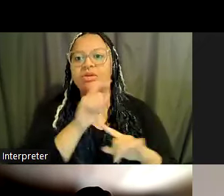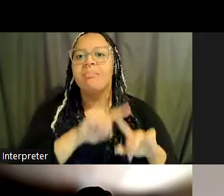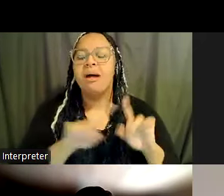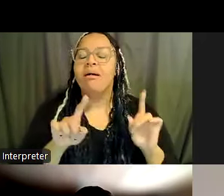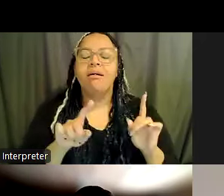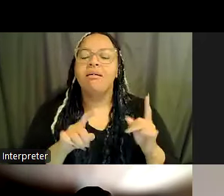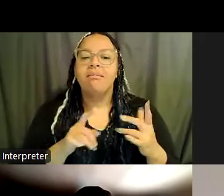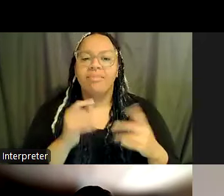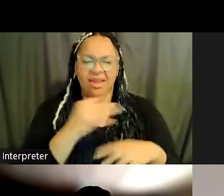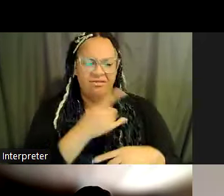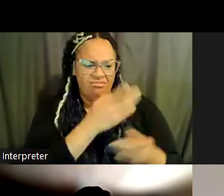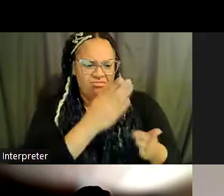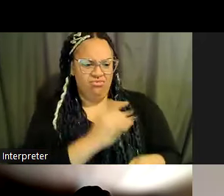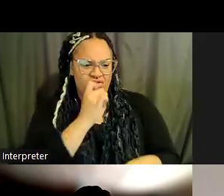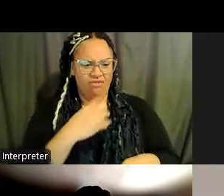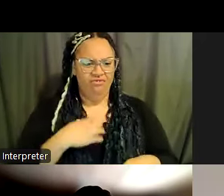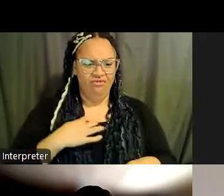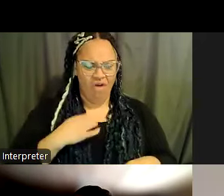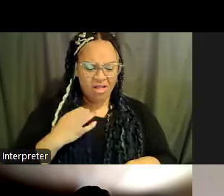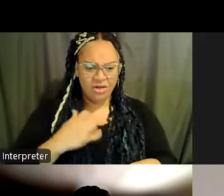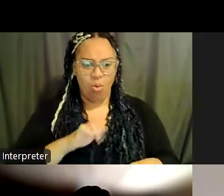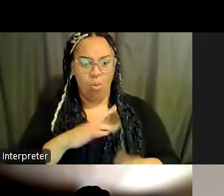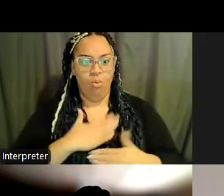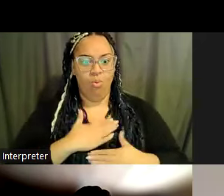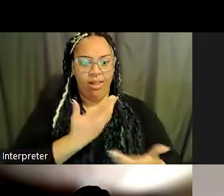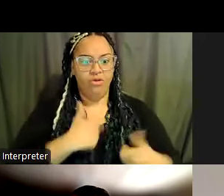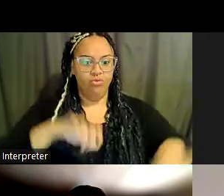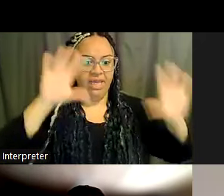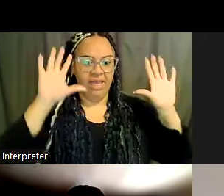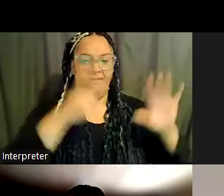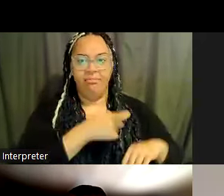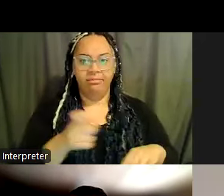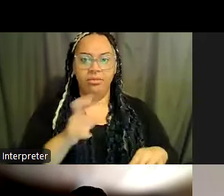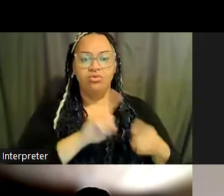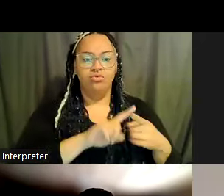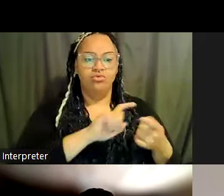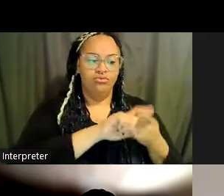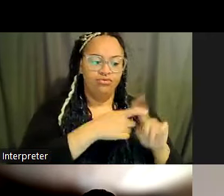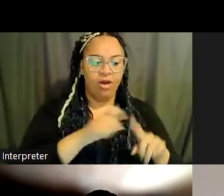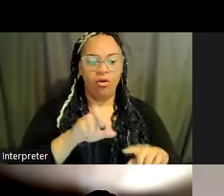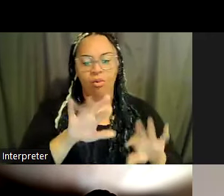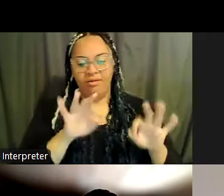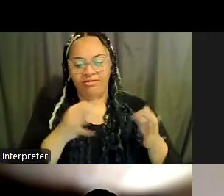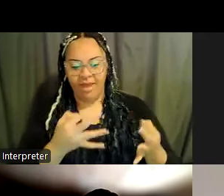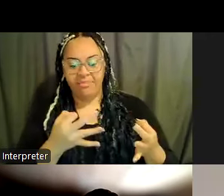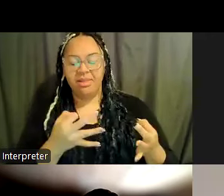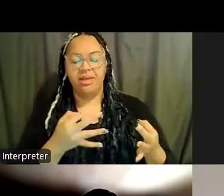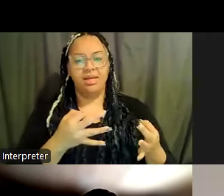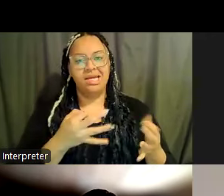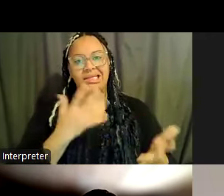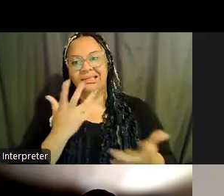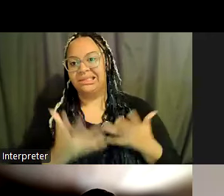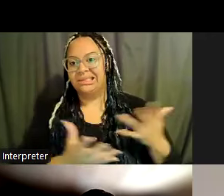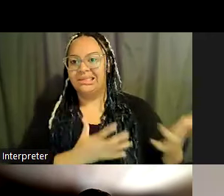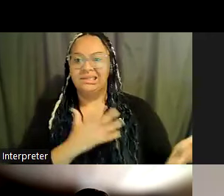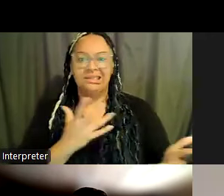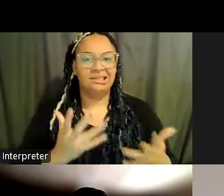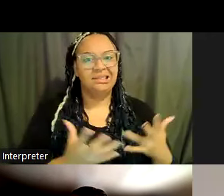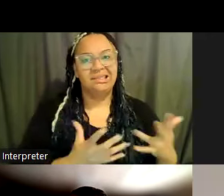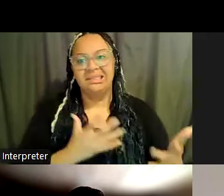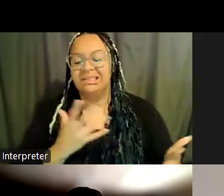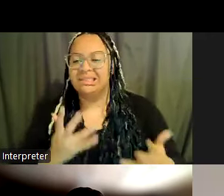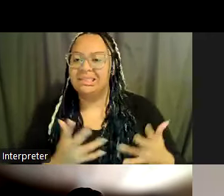not voluntarily or willing to give up those firearms to a friend or family member under the safe harbor, I would be